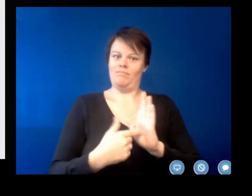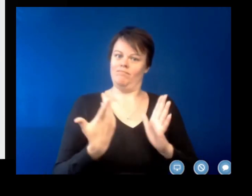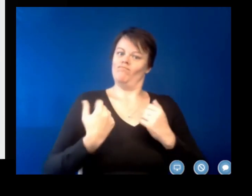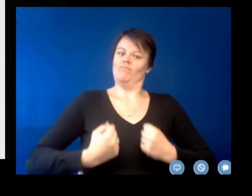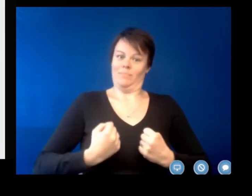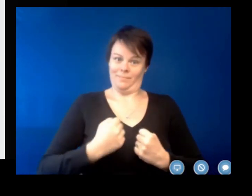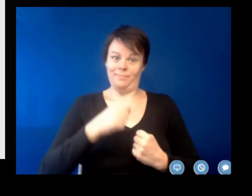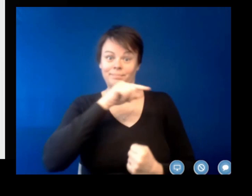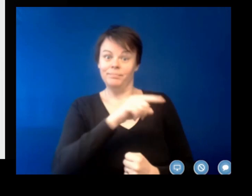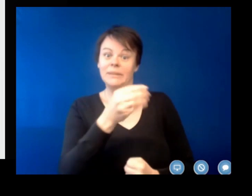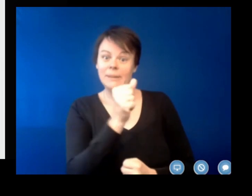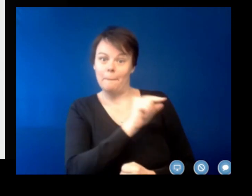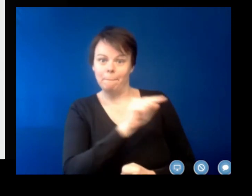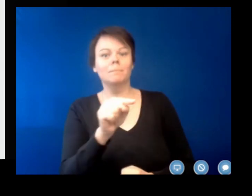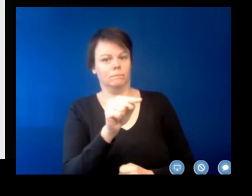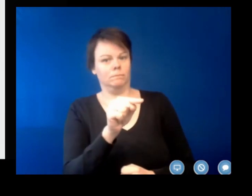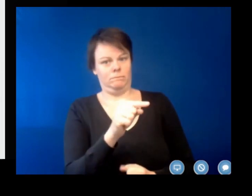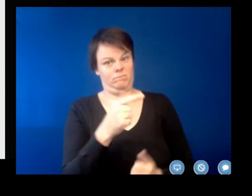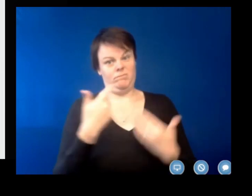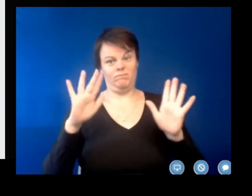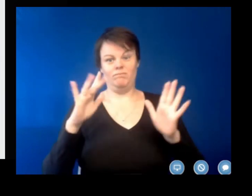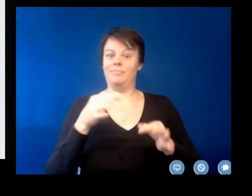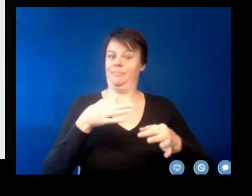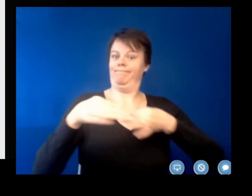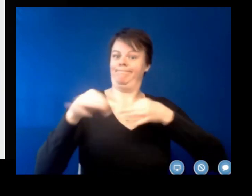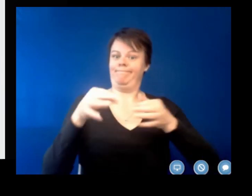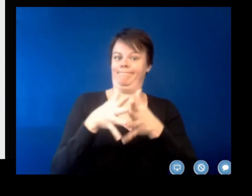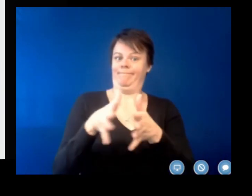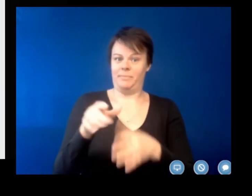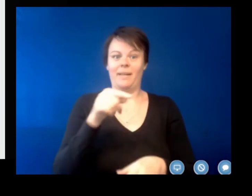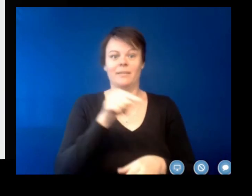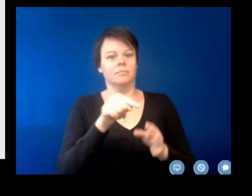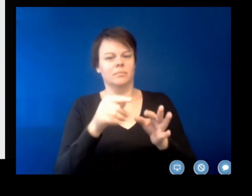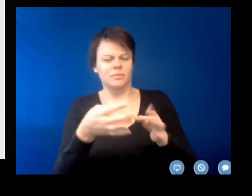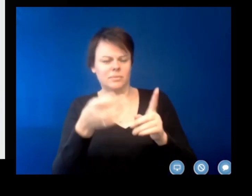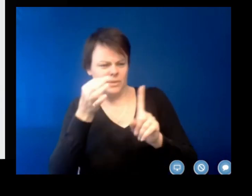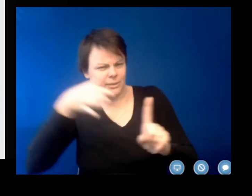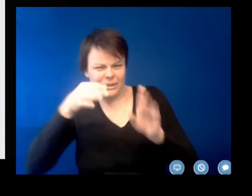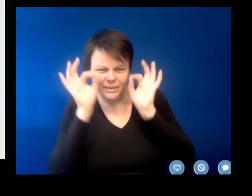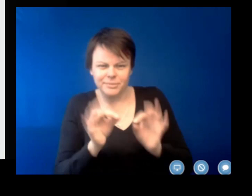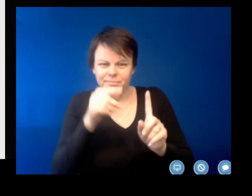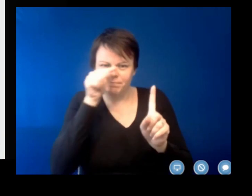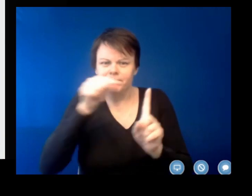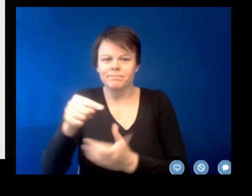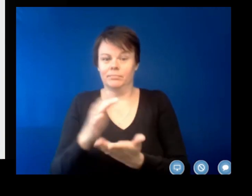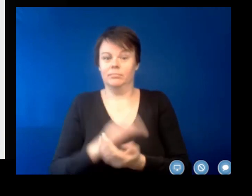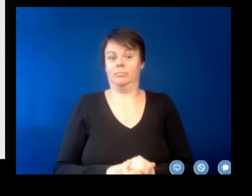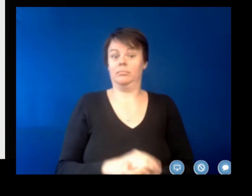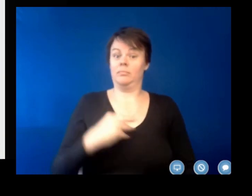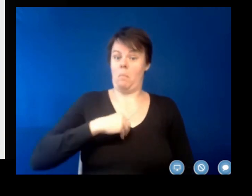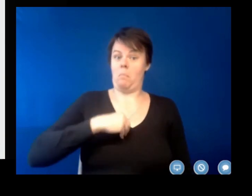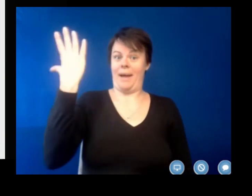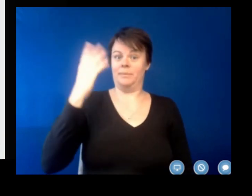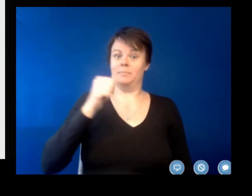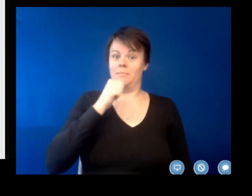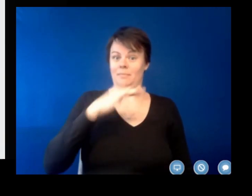And the learning arrangement thus led in all three studies to an increase in self-esteem of the young people